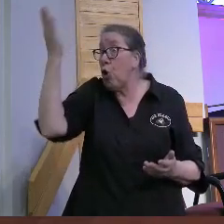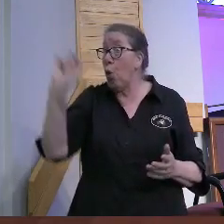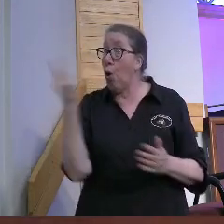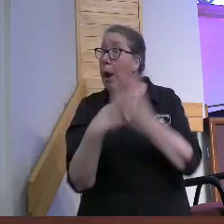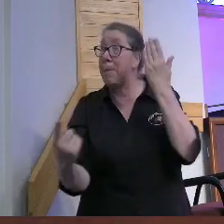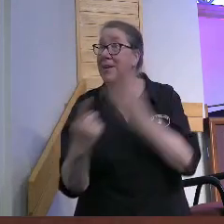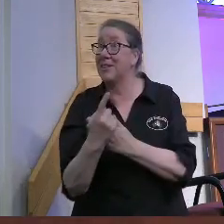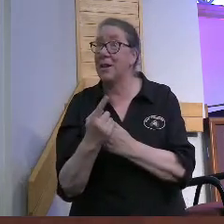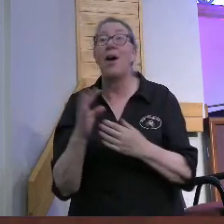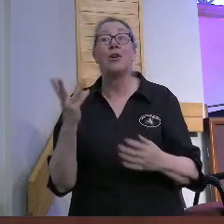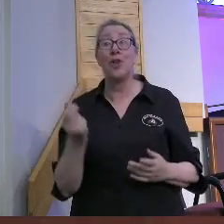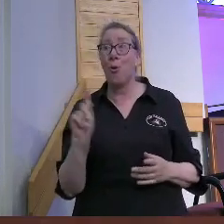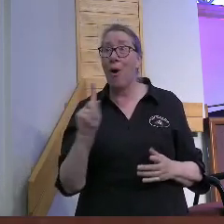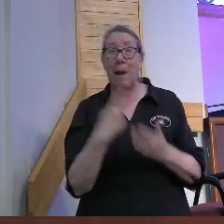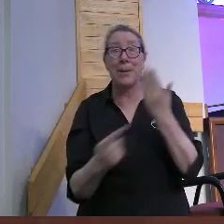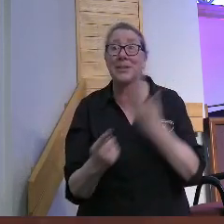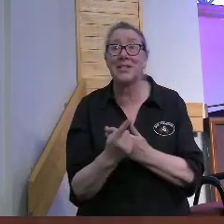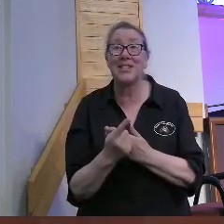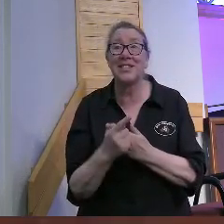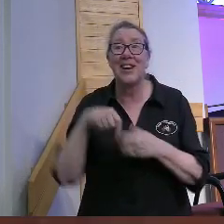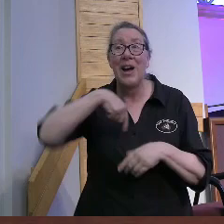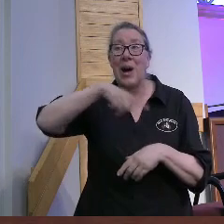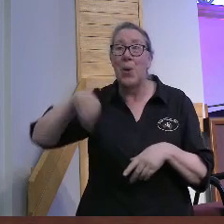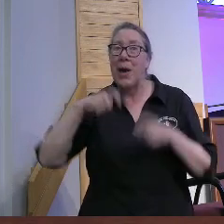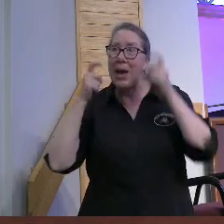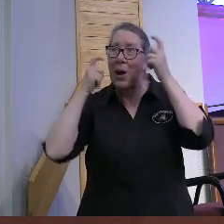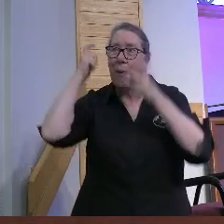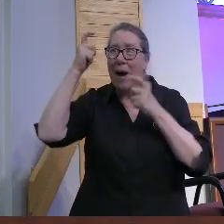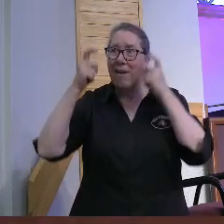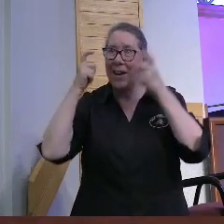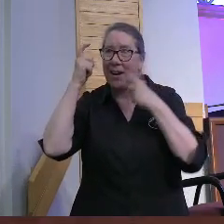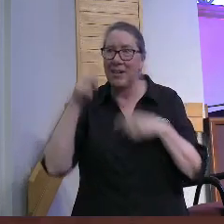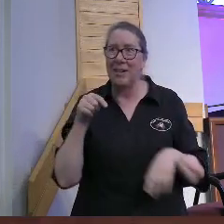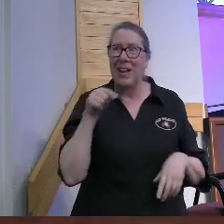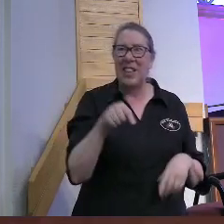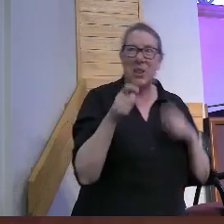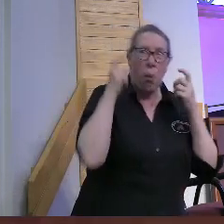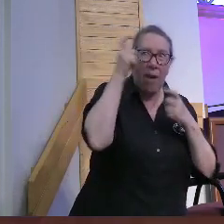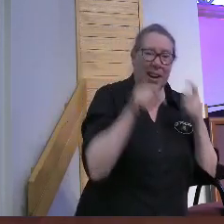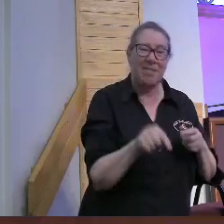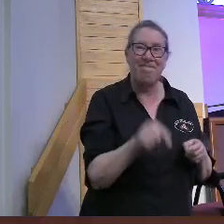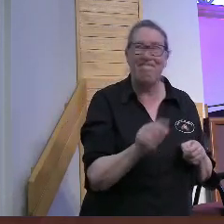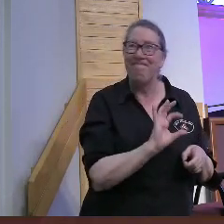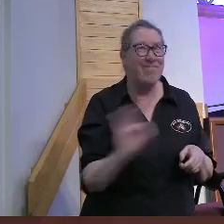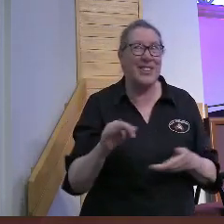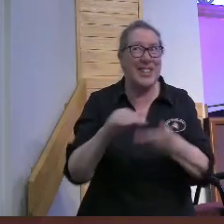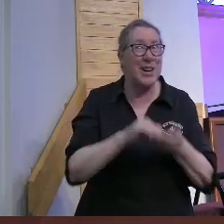we worry. And worry doesn't help. It doesn't help. Who of you